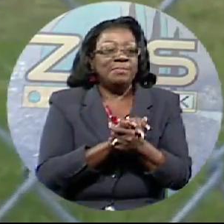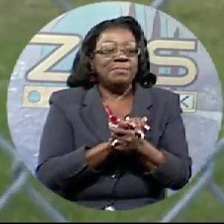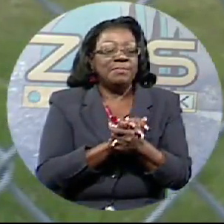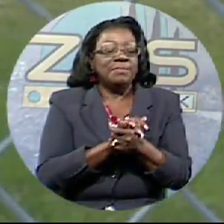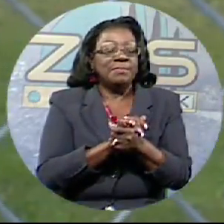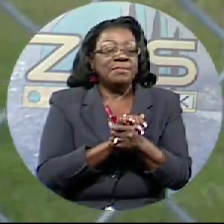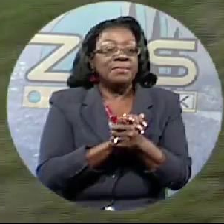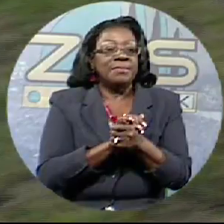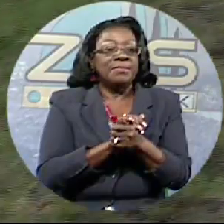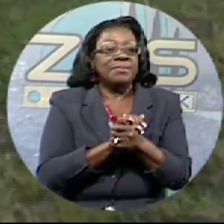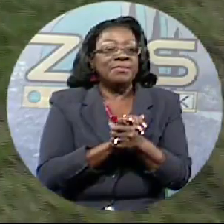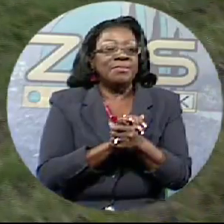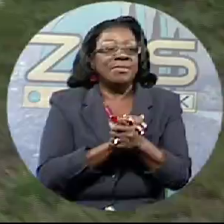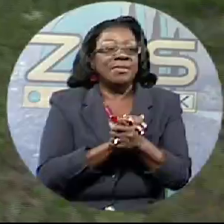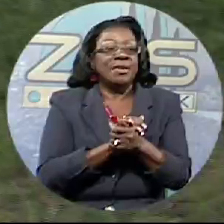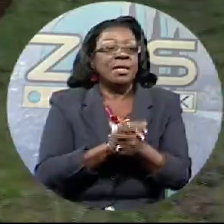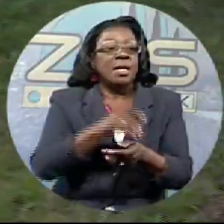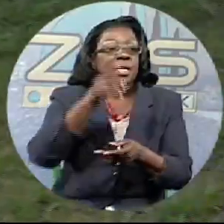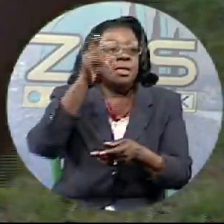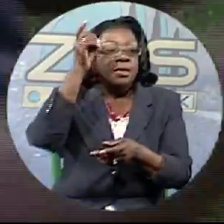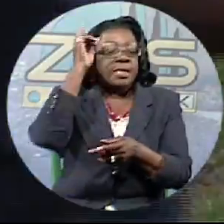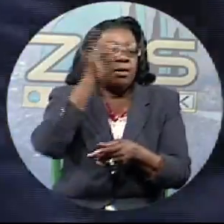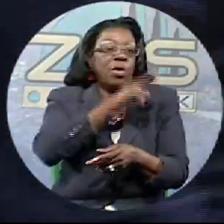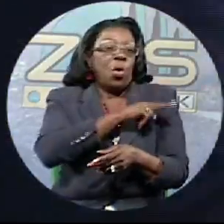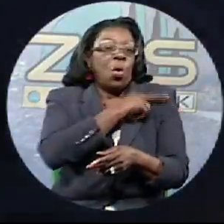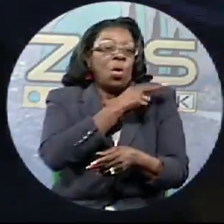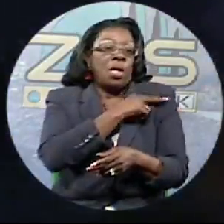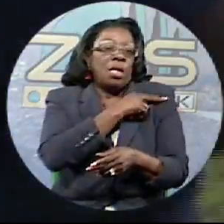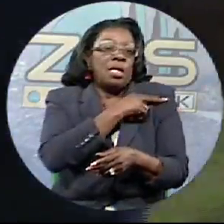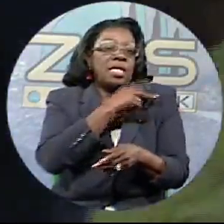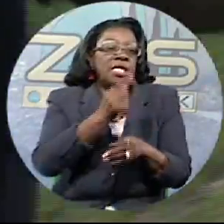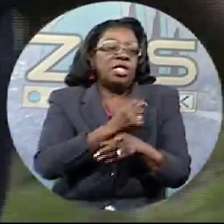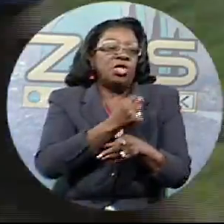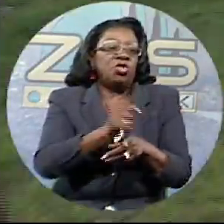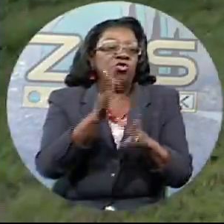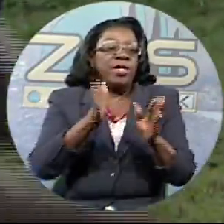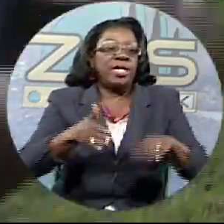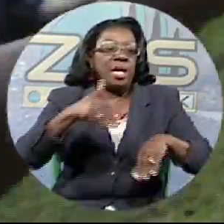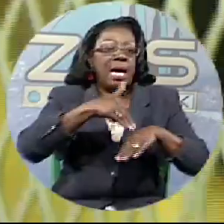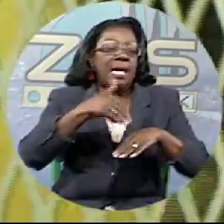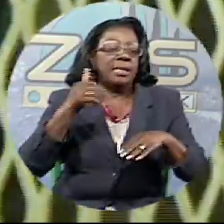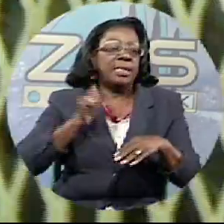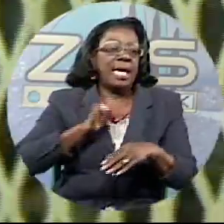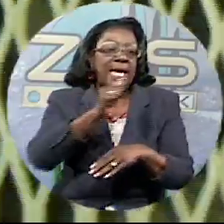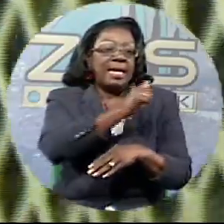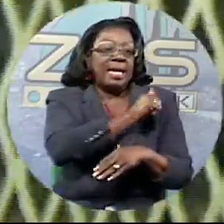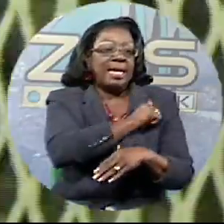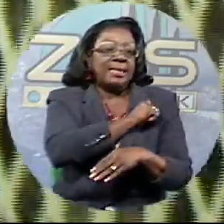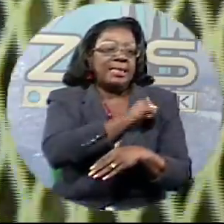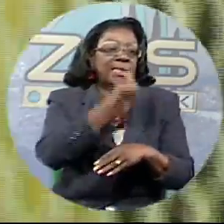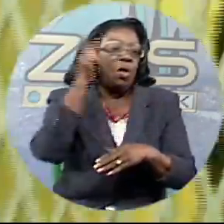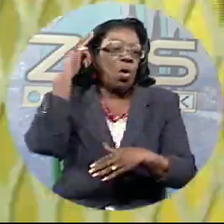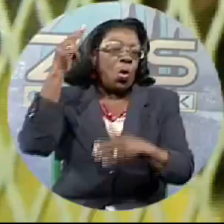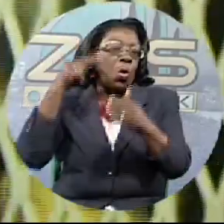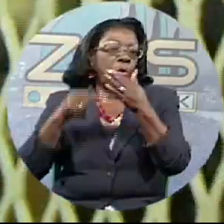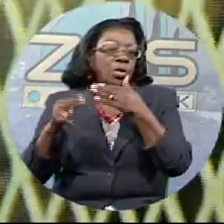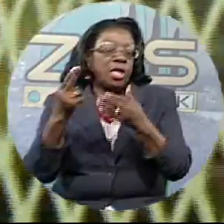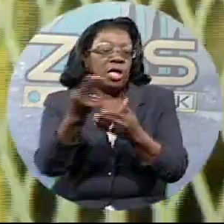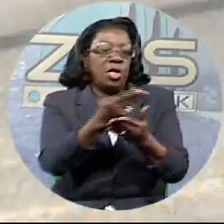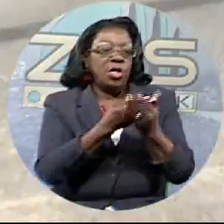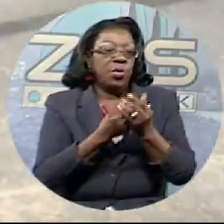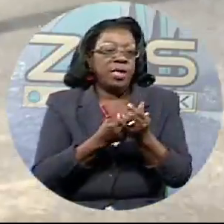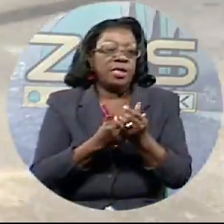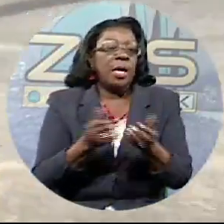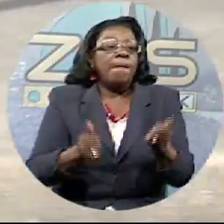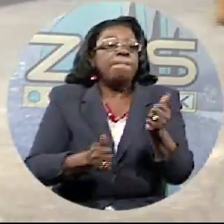away. Derek Hall heads the Atlantis Canine Unit. Most of the dogs here are homebred German Shepherds